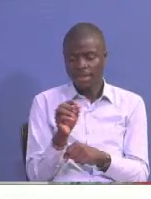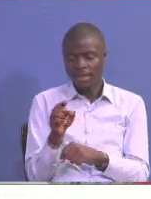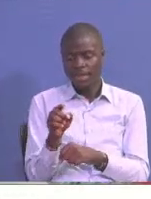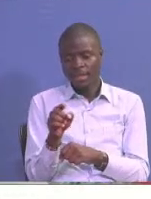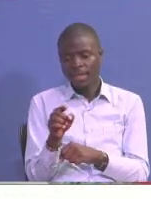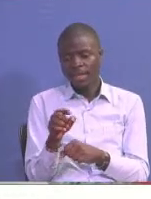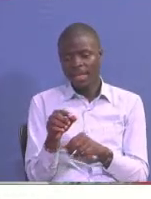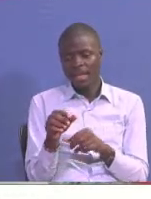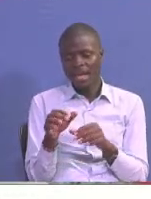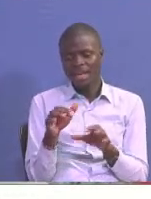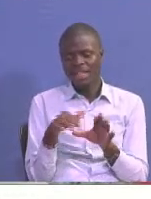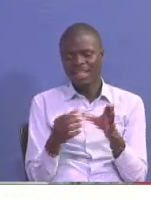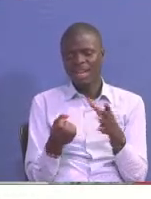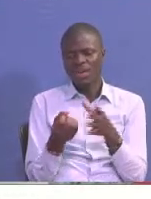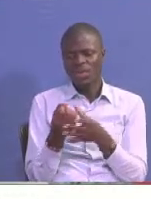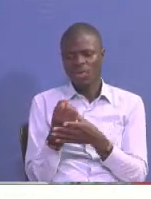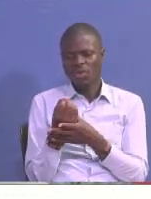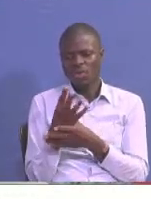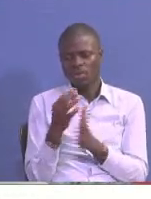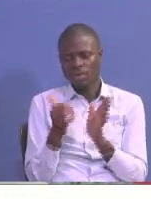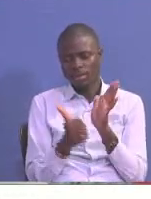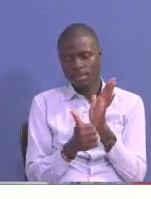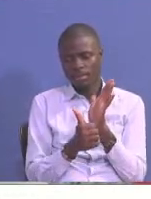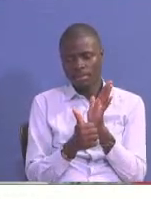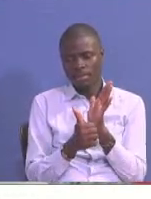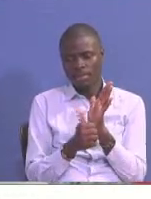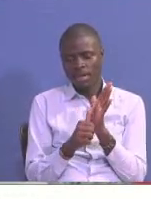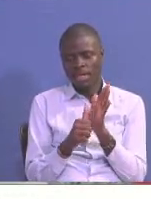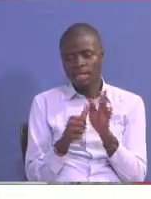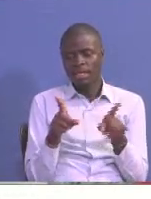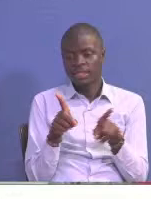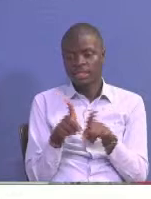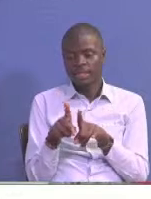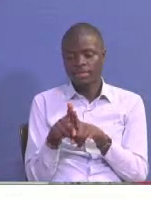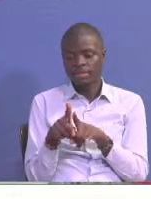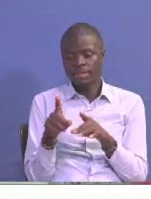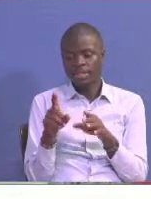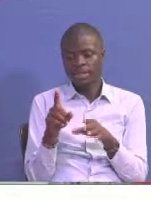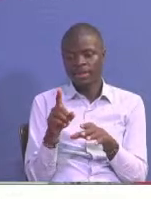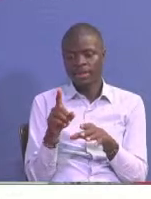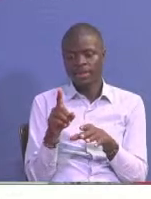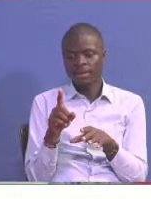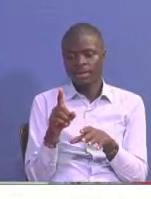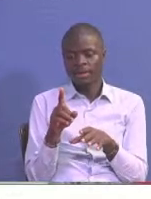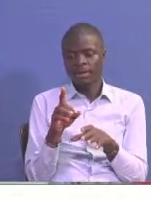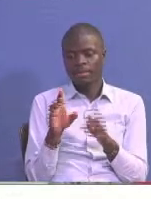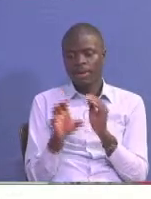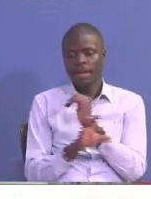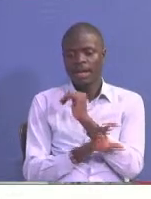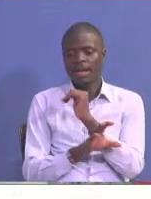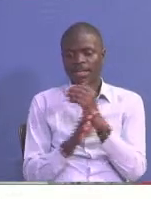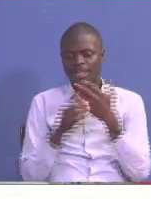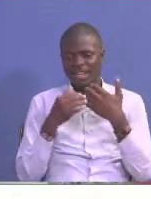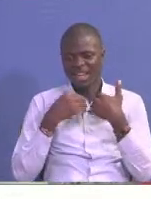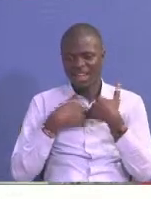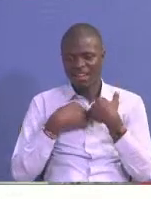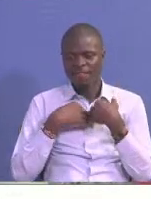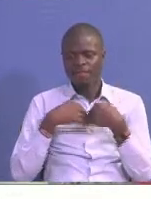and in a growing manner. The same countries have endowment funds.